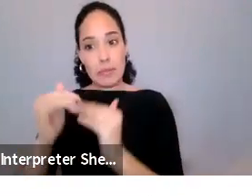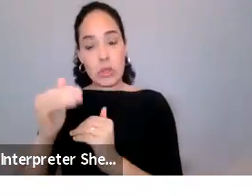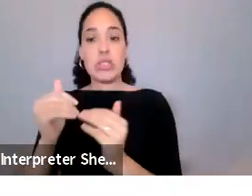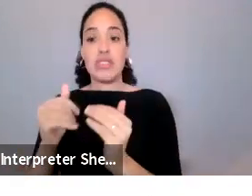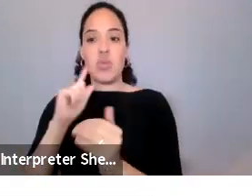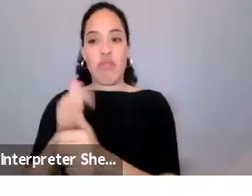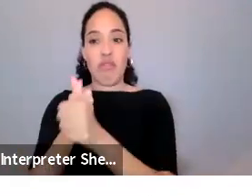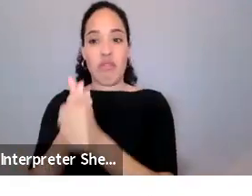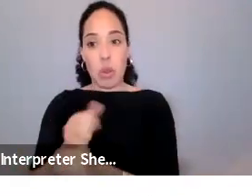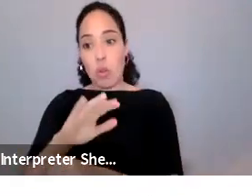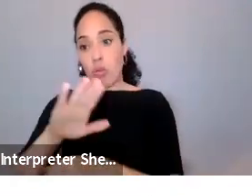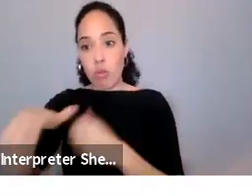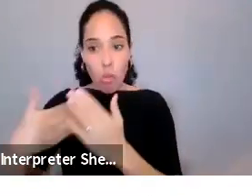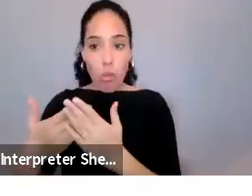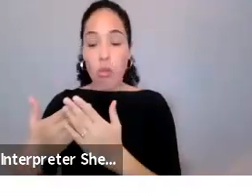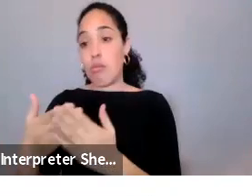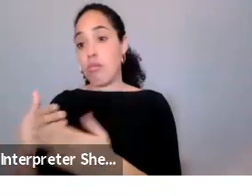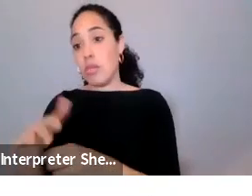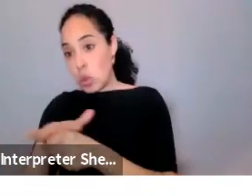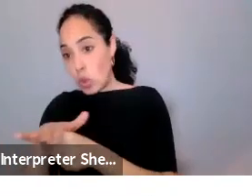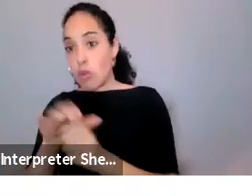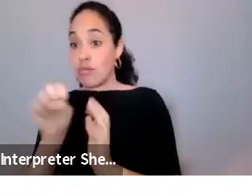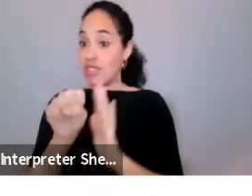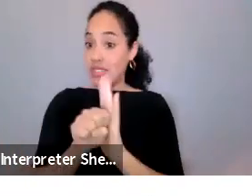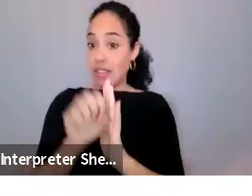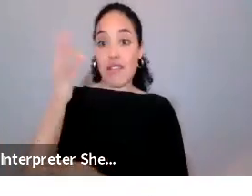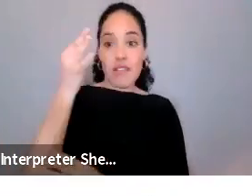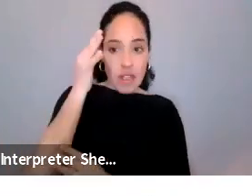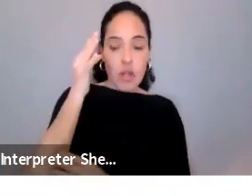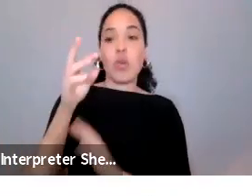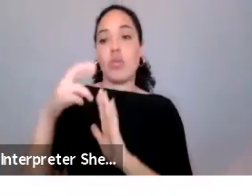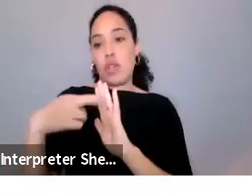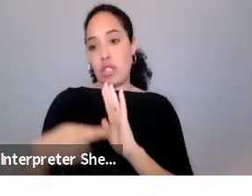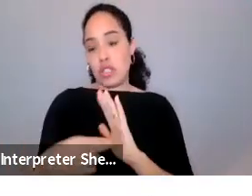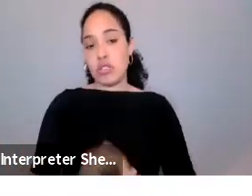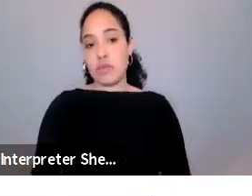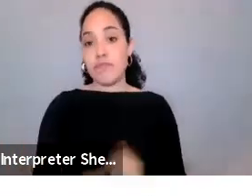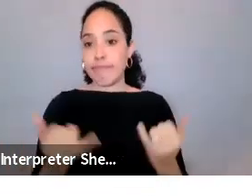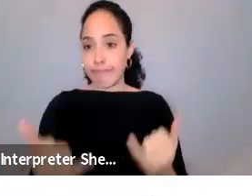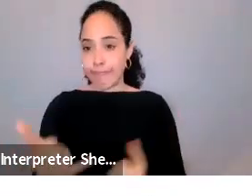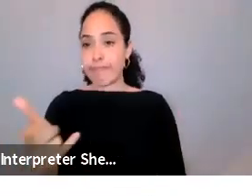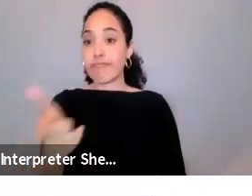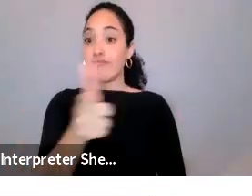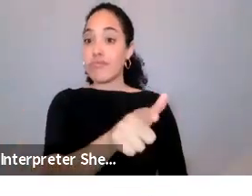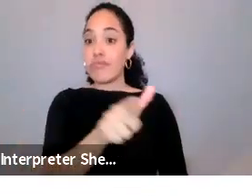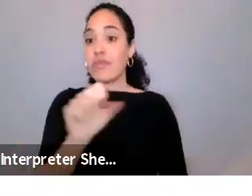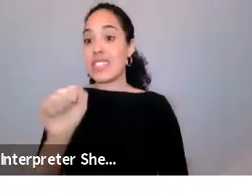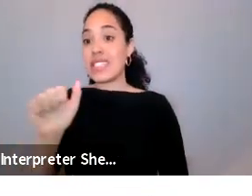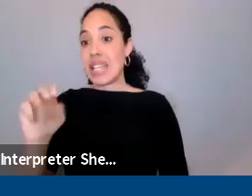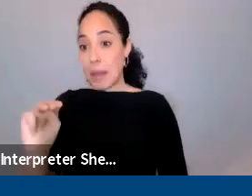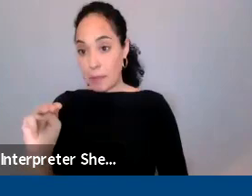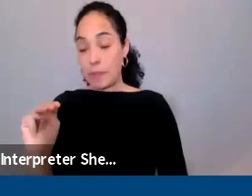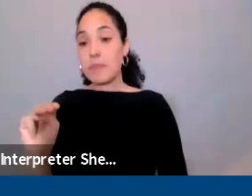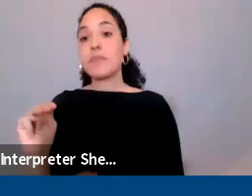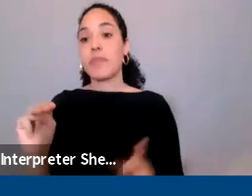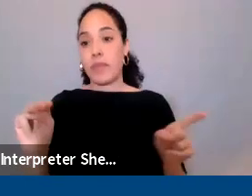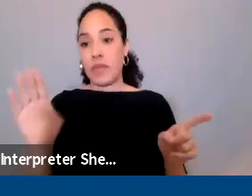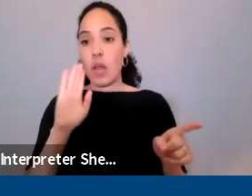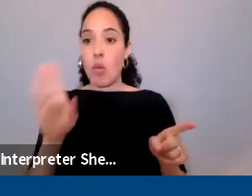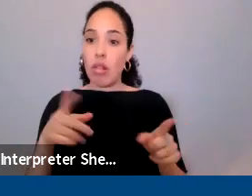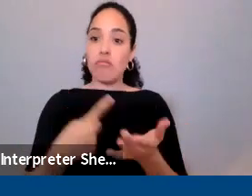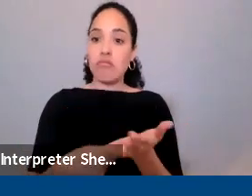state, and federal regulations. At this time, I'll hand it back to Sam, and he'll take you through